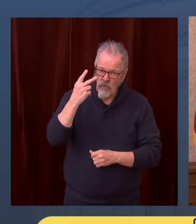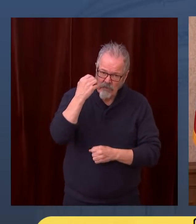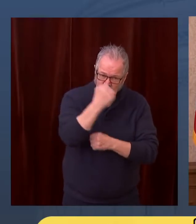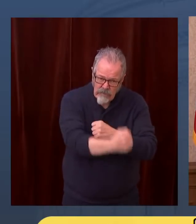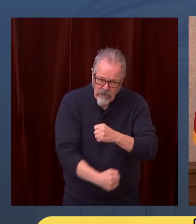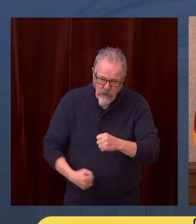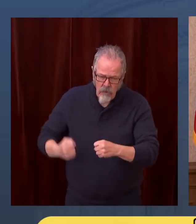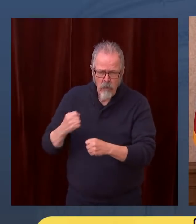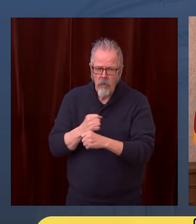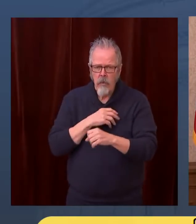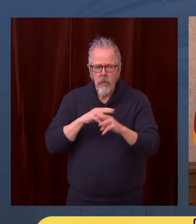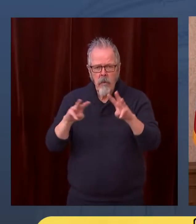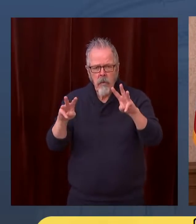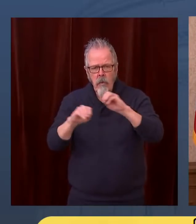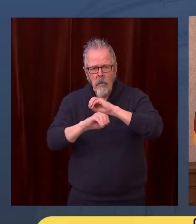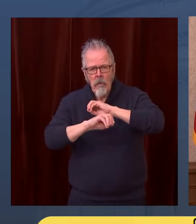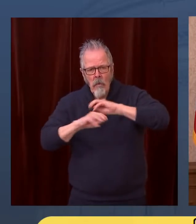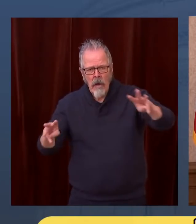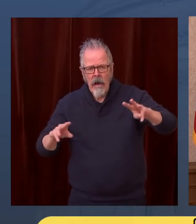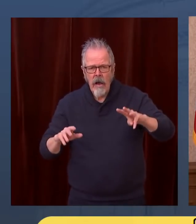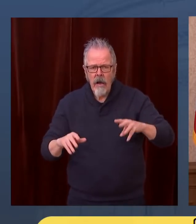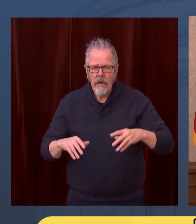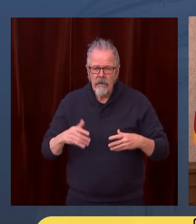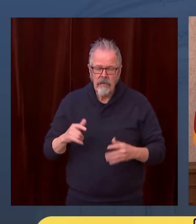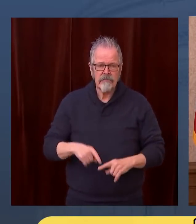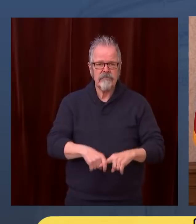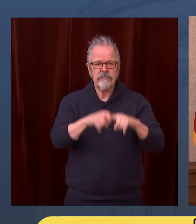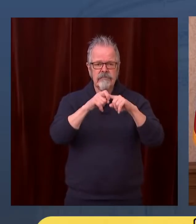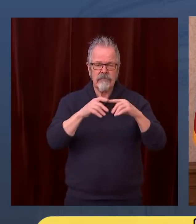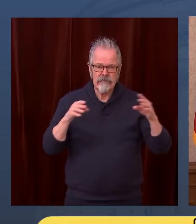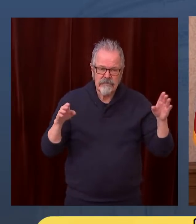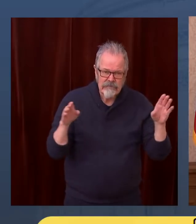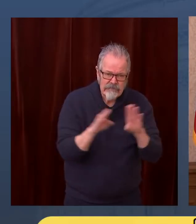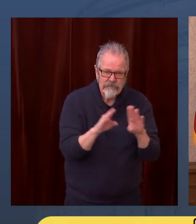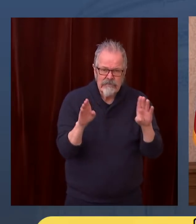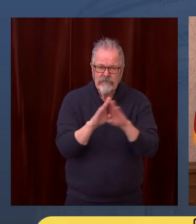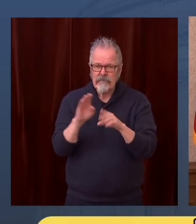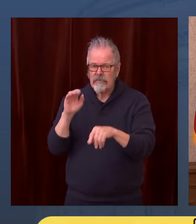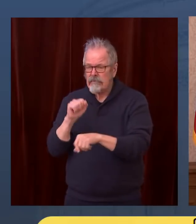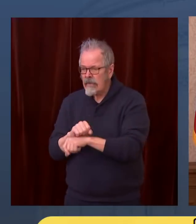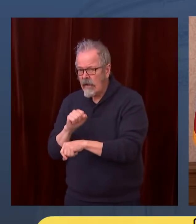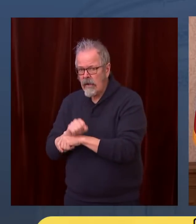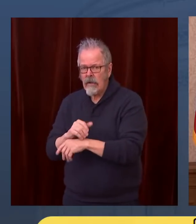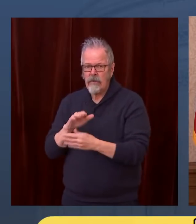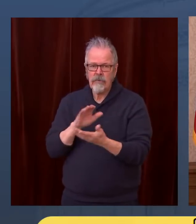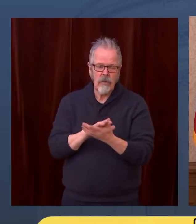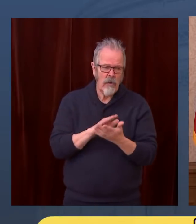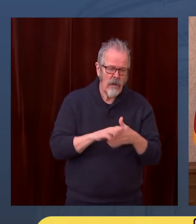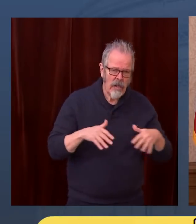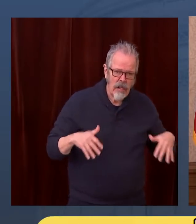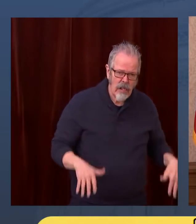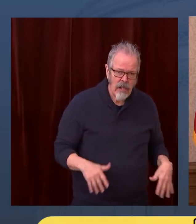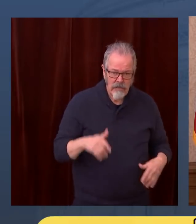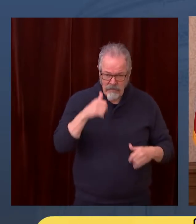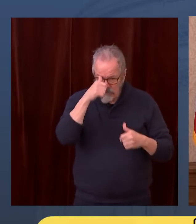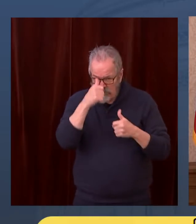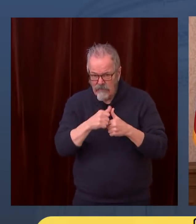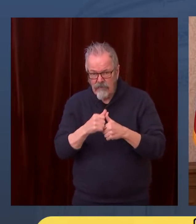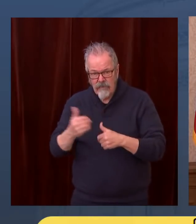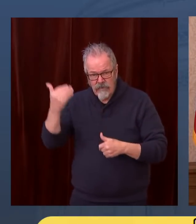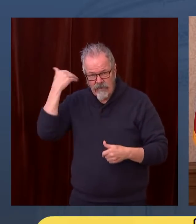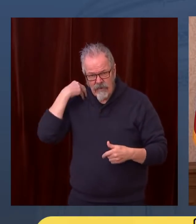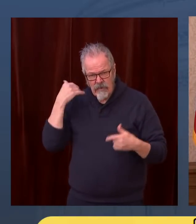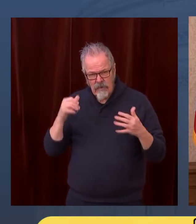of our businesses and our jobs, through our difficulties in our schools, through the loss of almost 11,000 of our